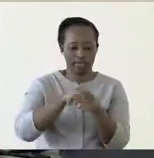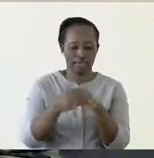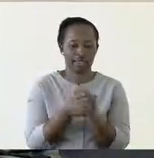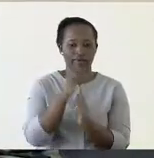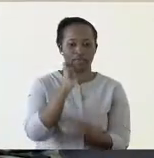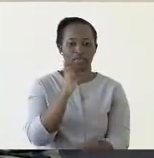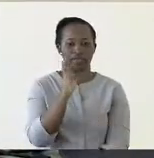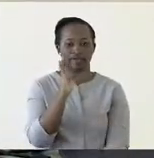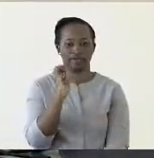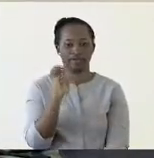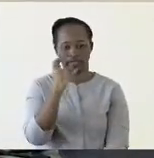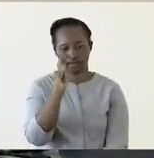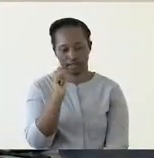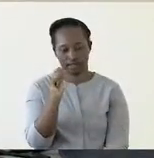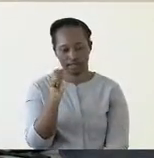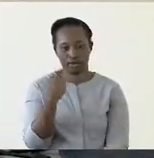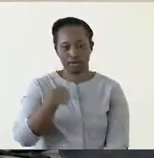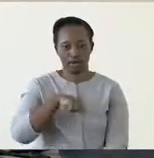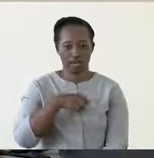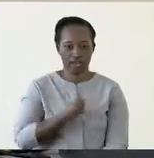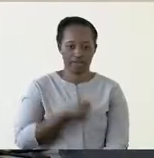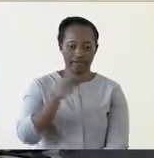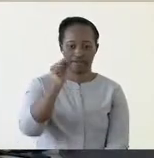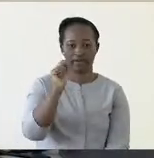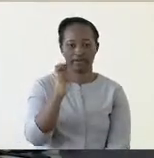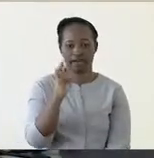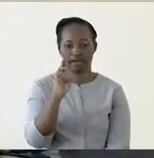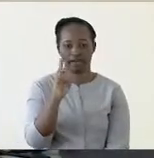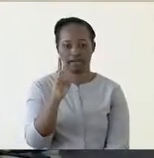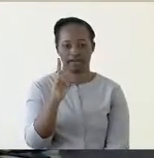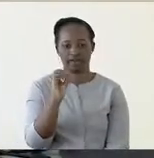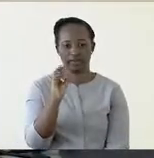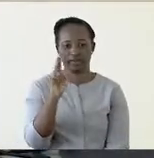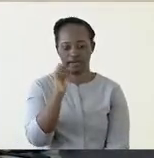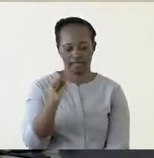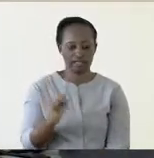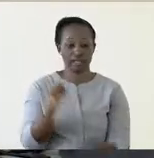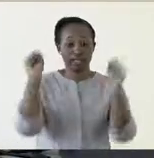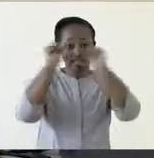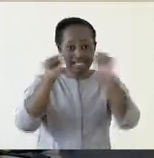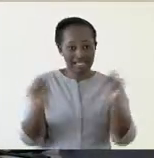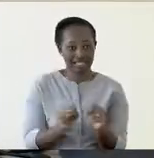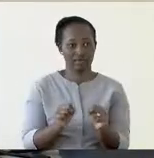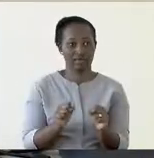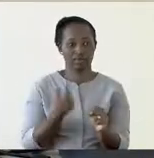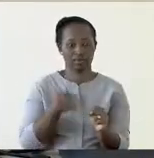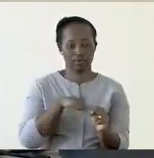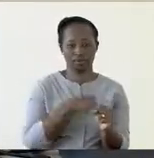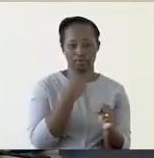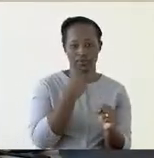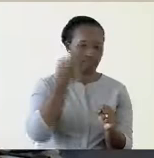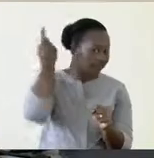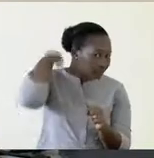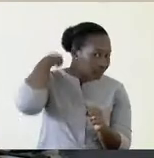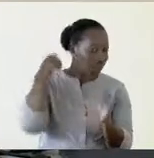also have the nervous system. When you talk about nervous system, it means I talk about the brain and the spinal cord.